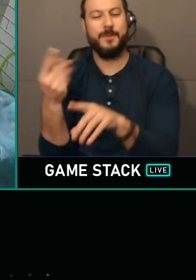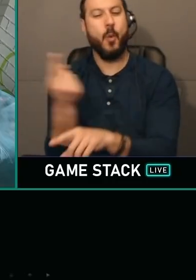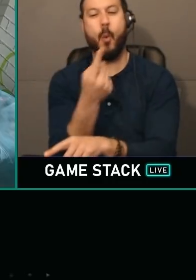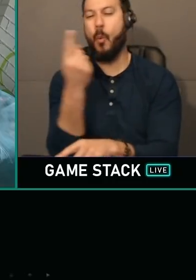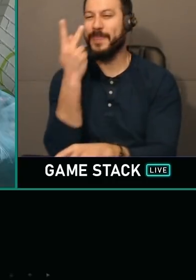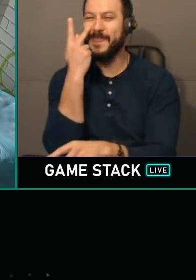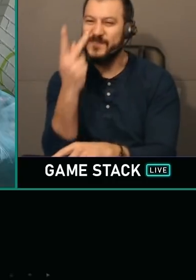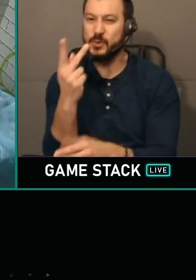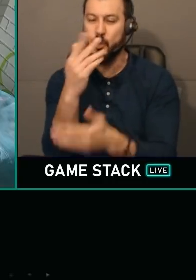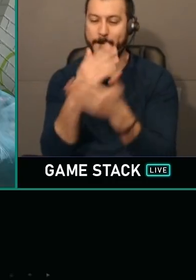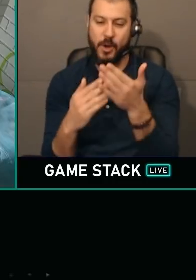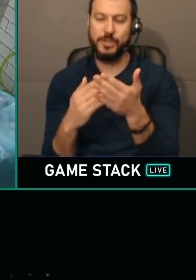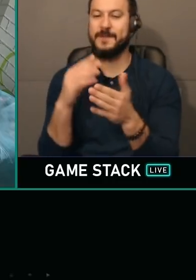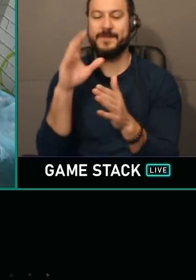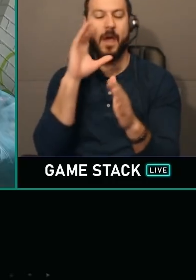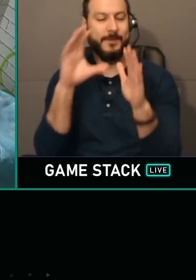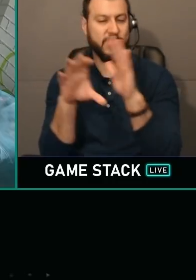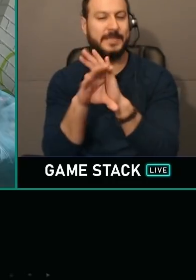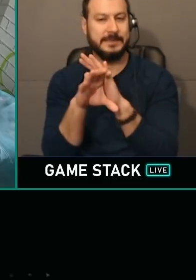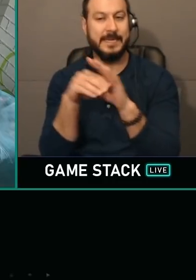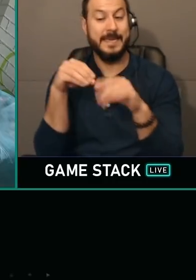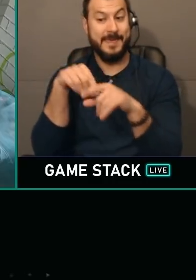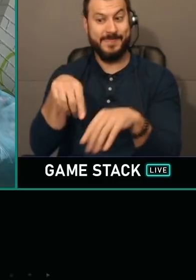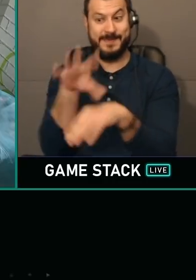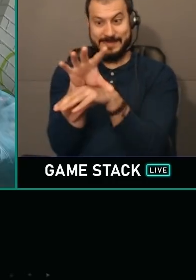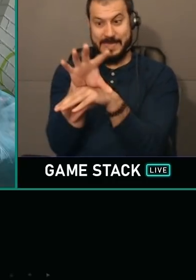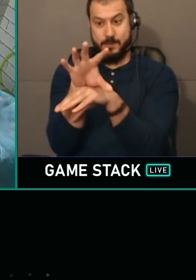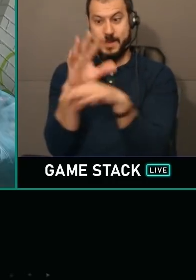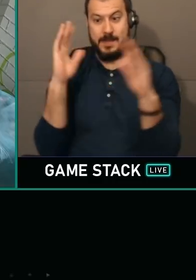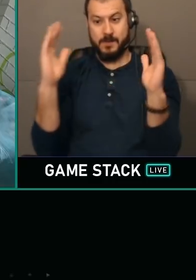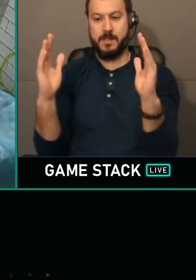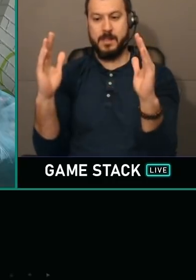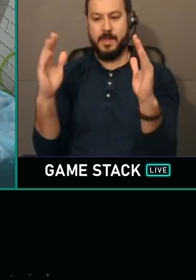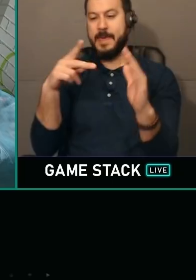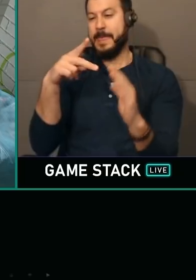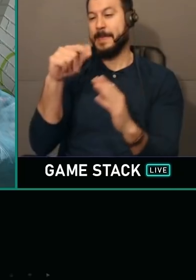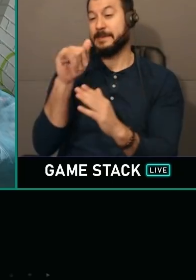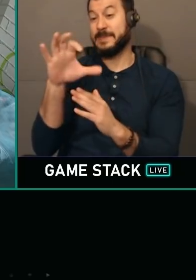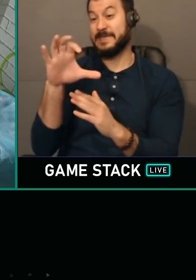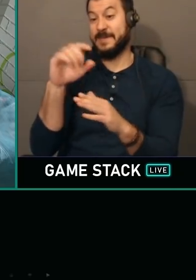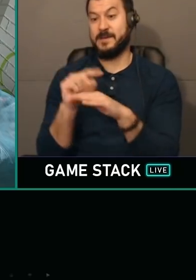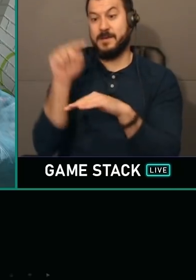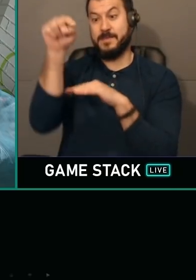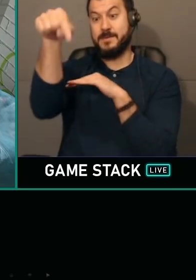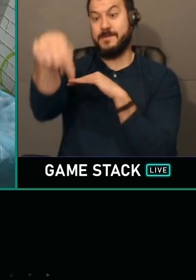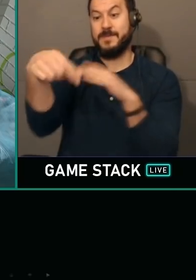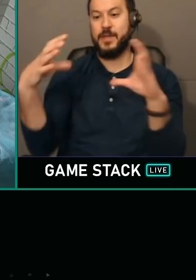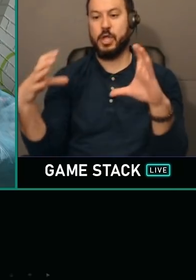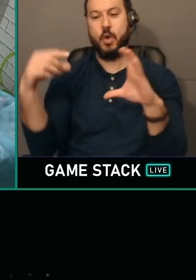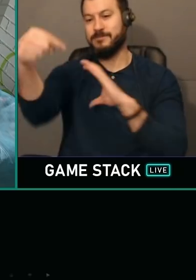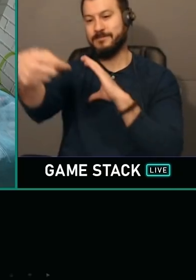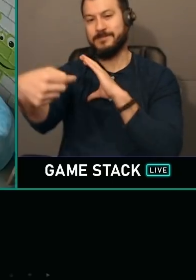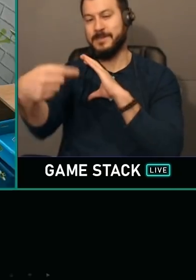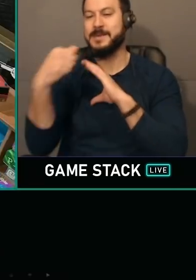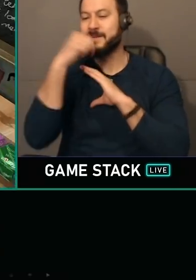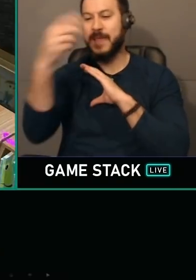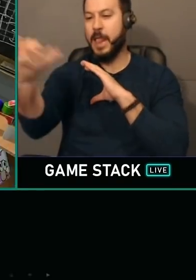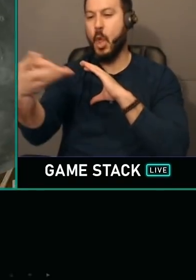of objects. In this camera angle, the Pacific Ocean on the other side of the globe is not loaded in